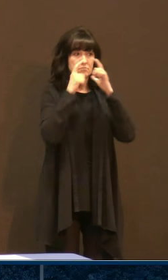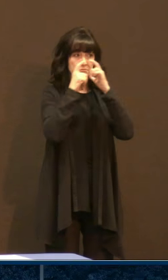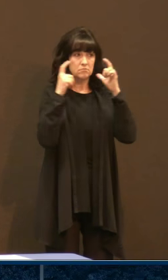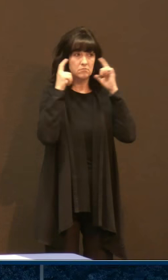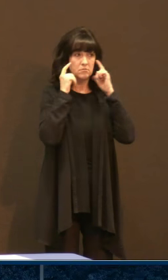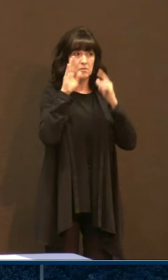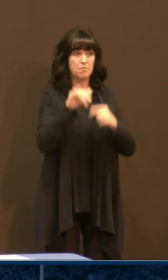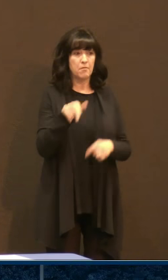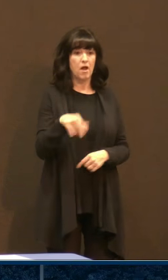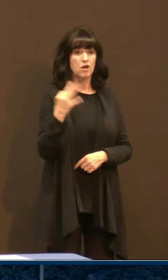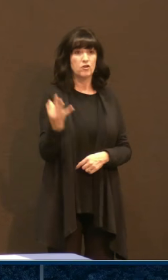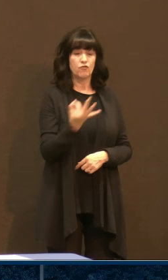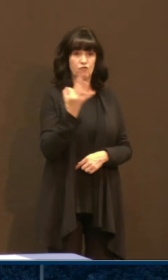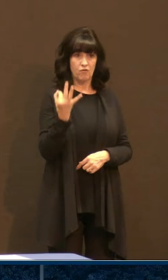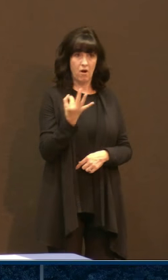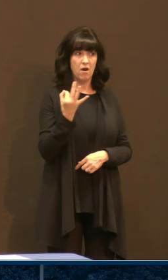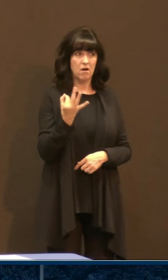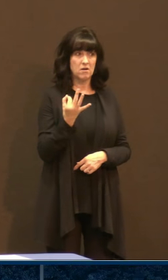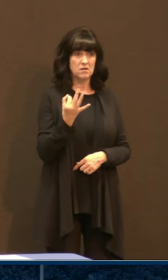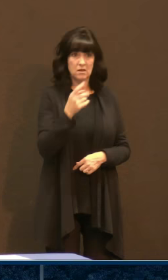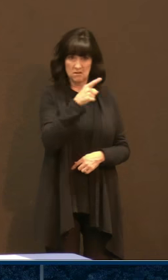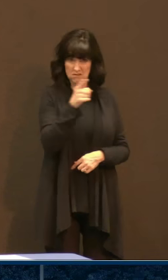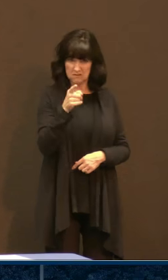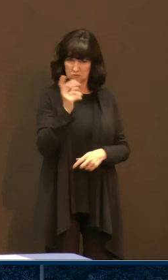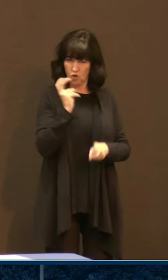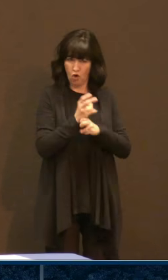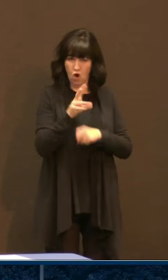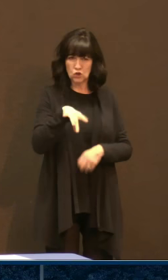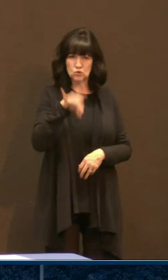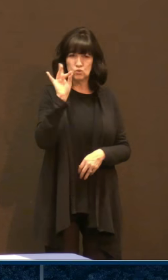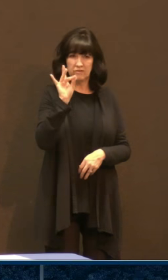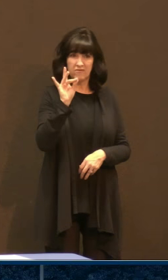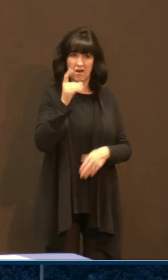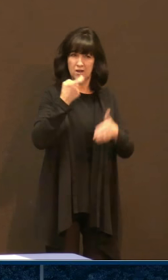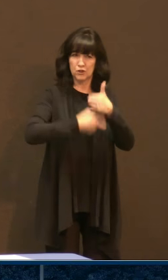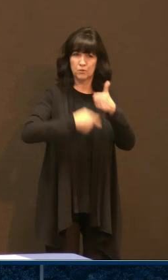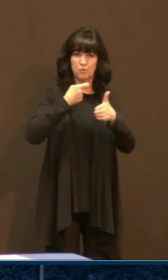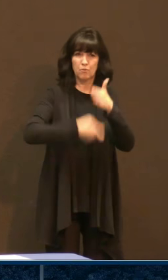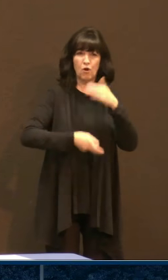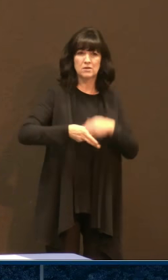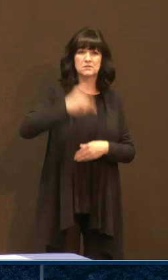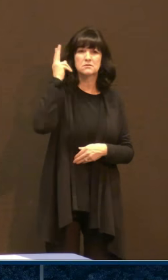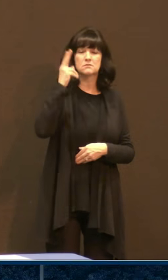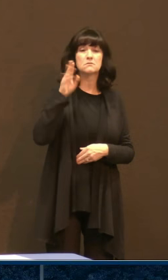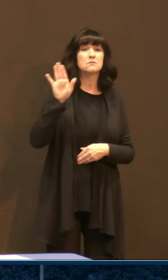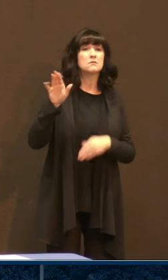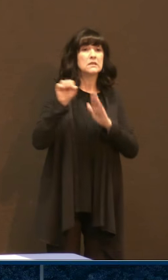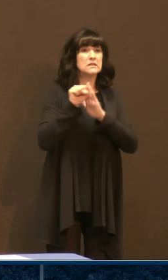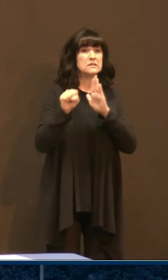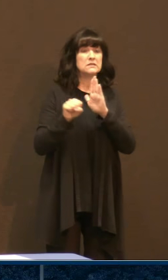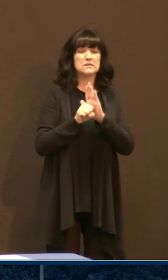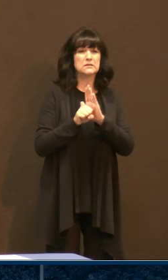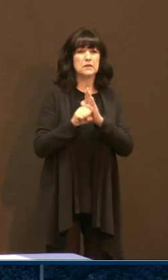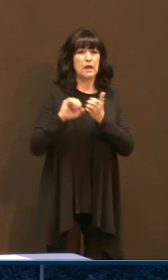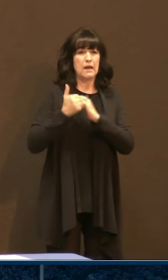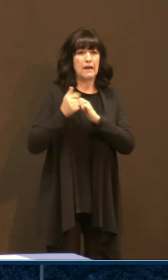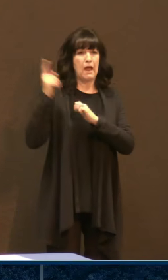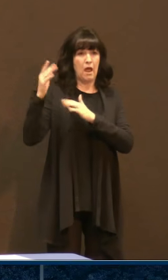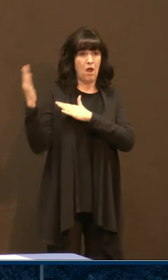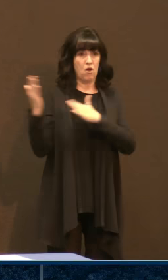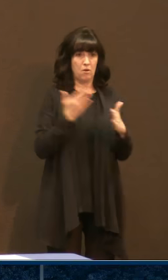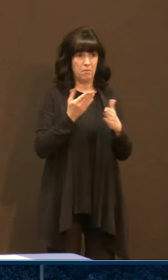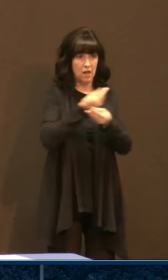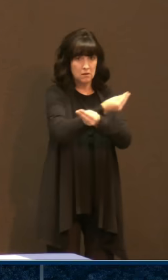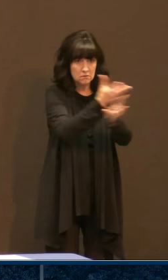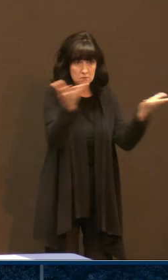extremely difficult to find in bulk, and when they can find it, there's inflated pricing. What plan does the state have to procure and supply masks to businesses, and does